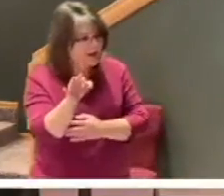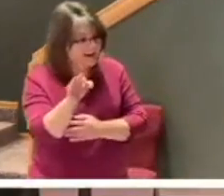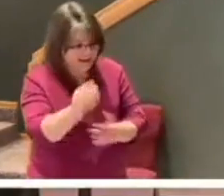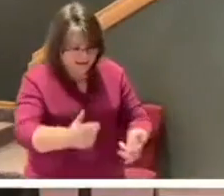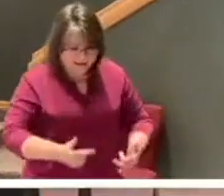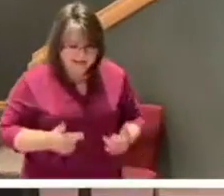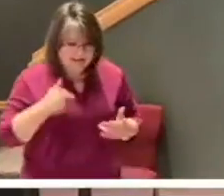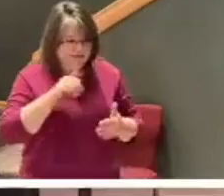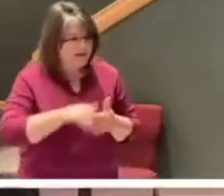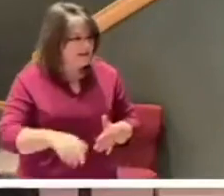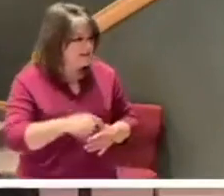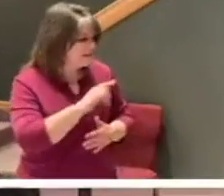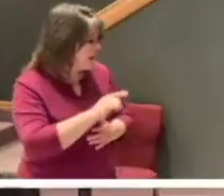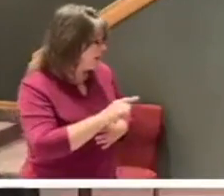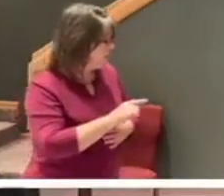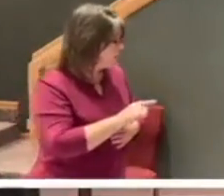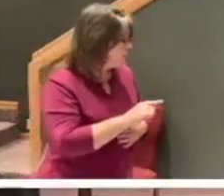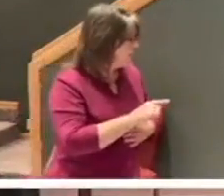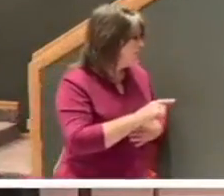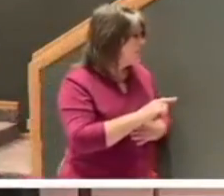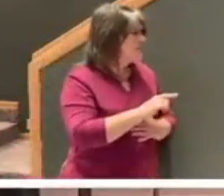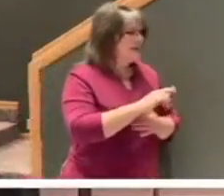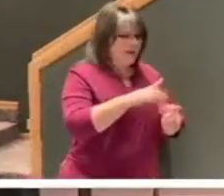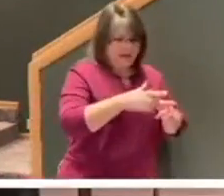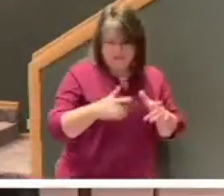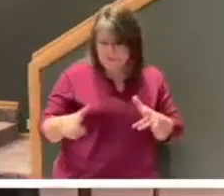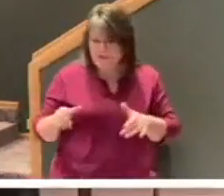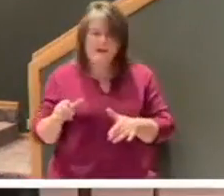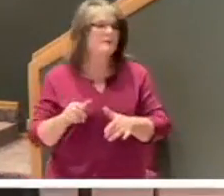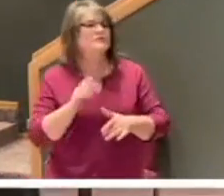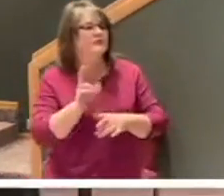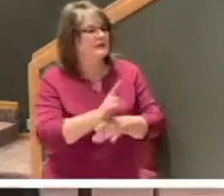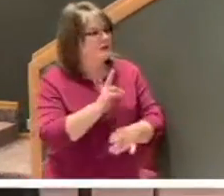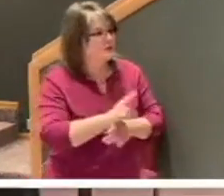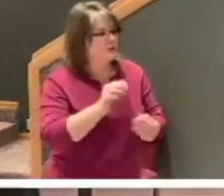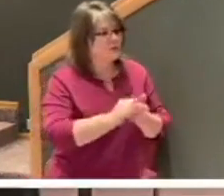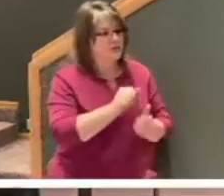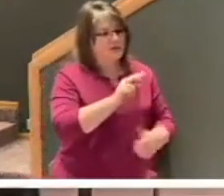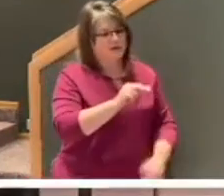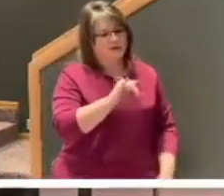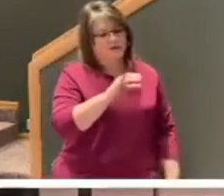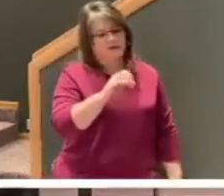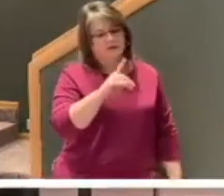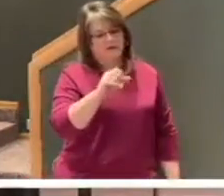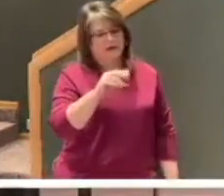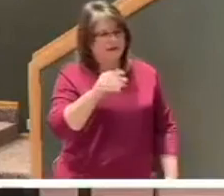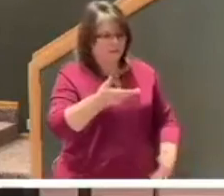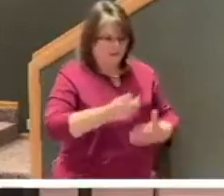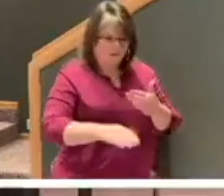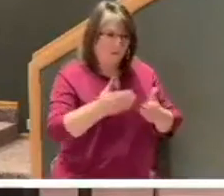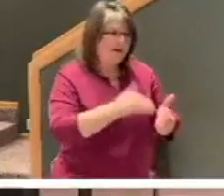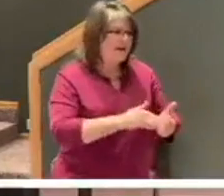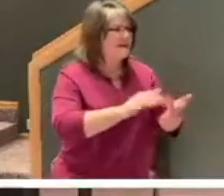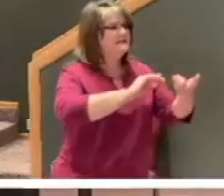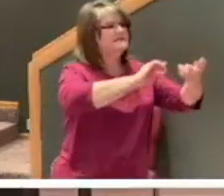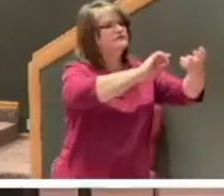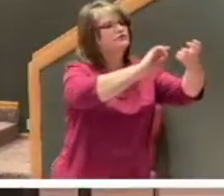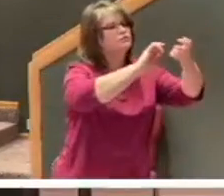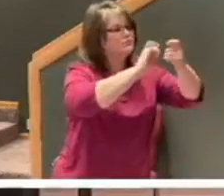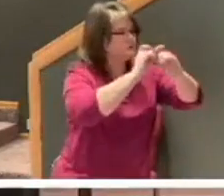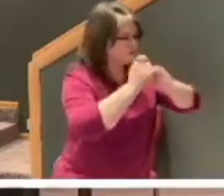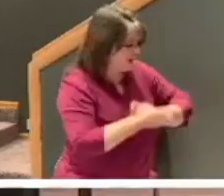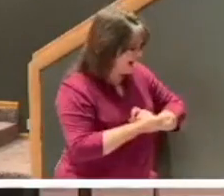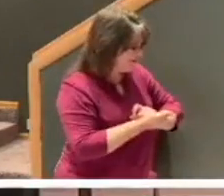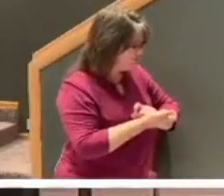dwelling inside of you. And the whole language that he uses with Nicodemus about being born again, it is a